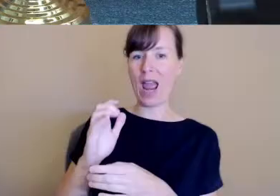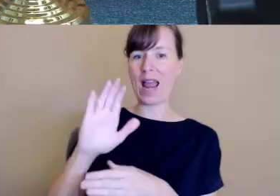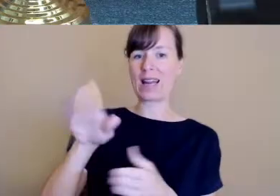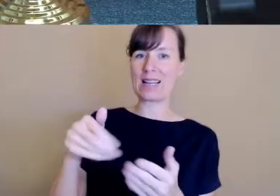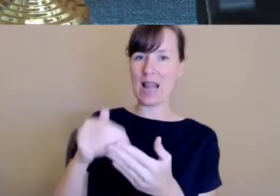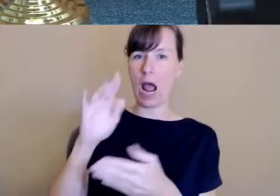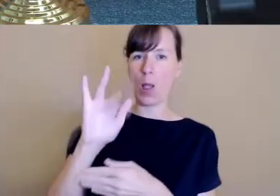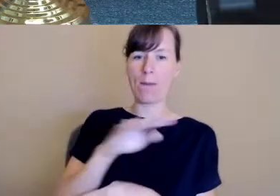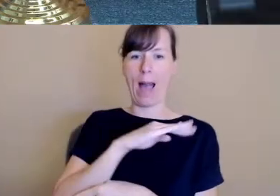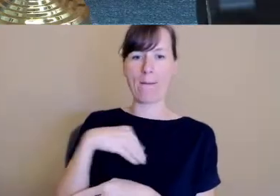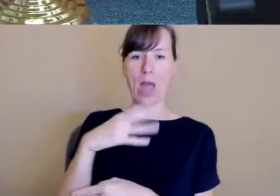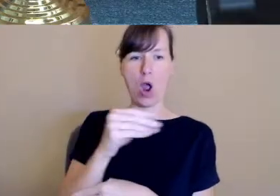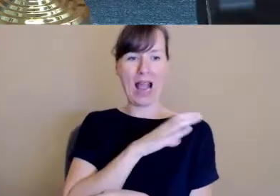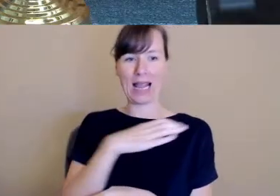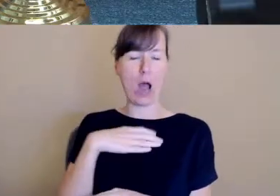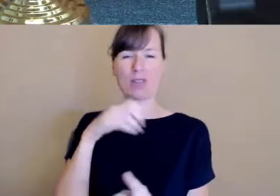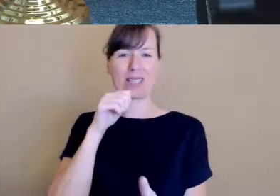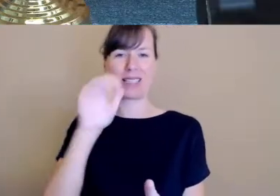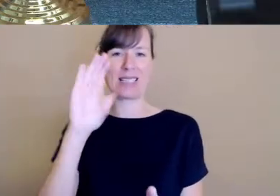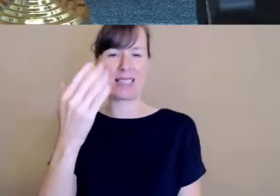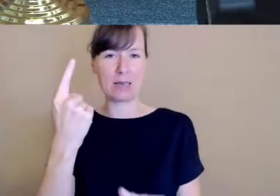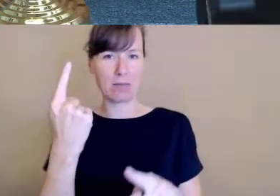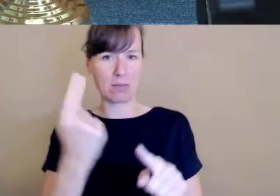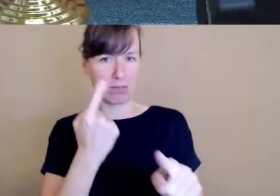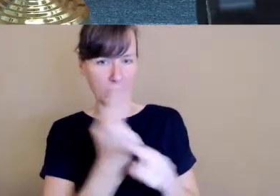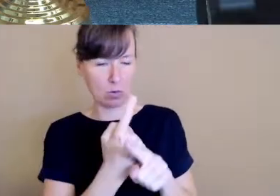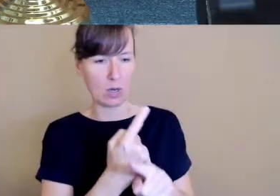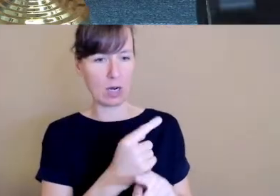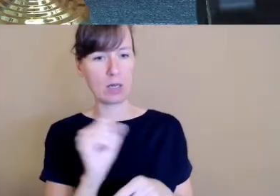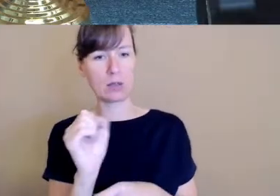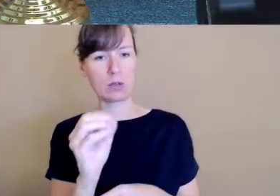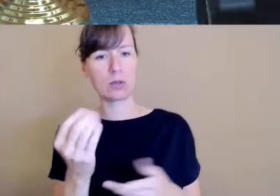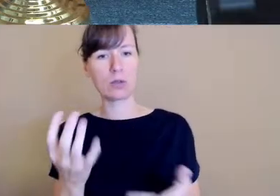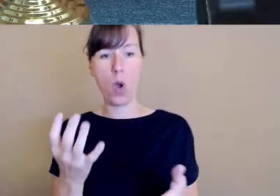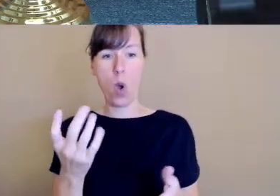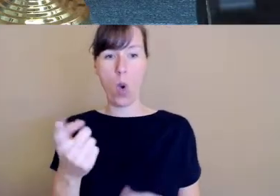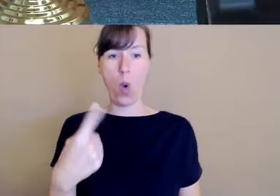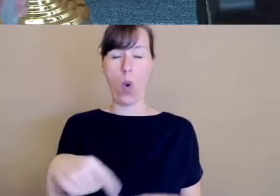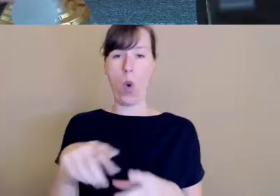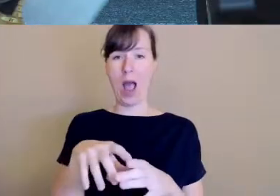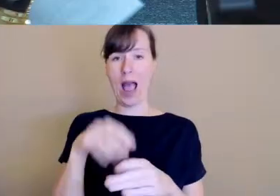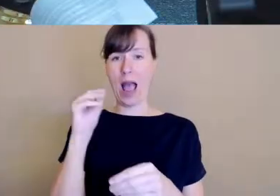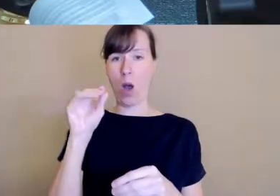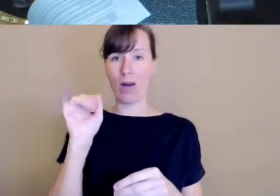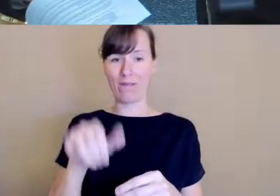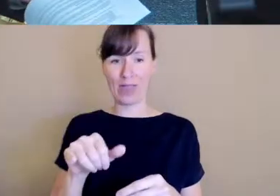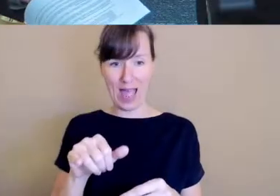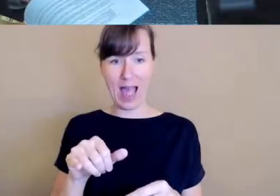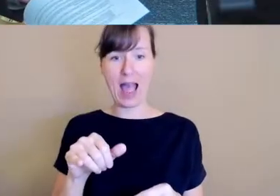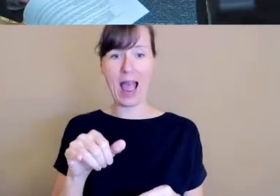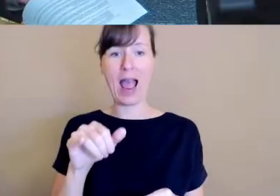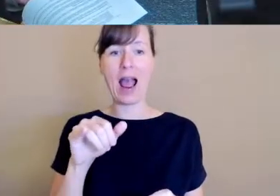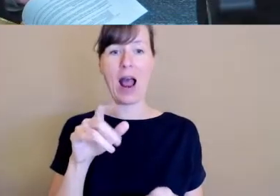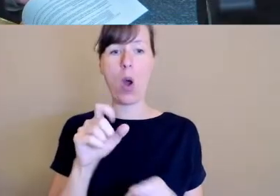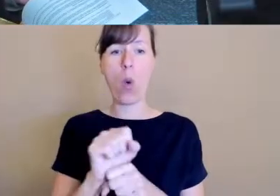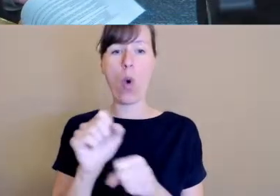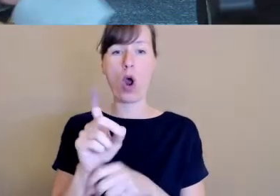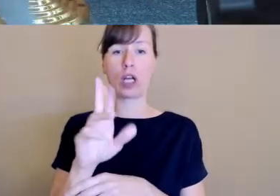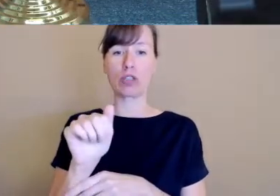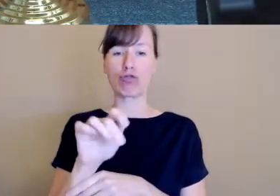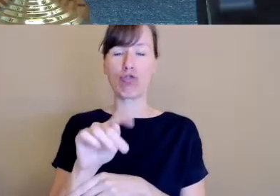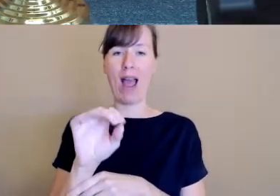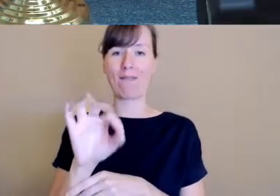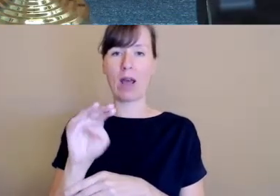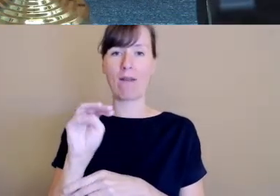that's before you. The goal was to set up a clear scope